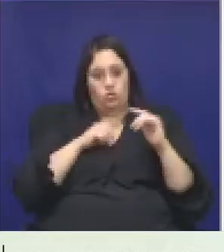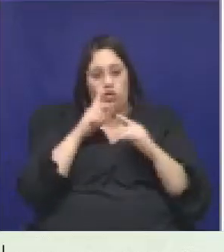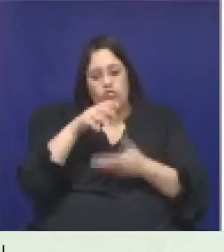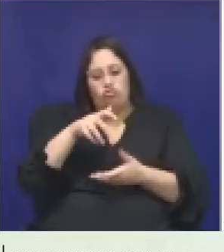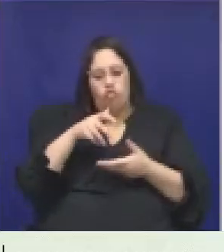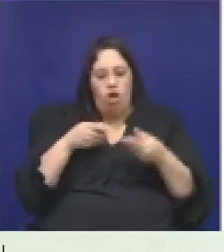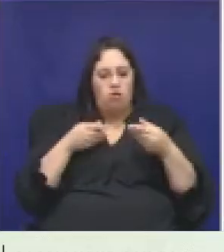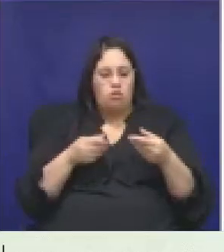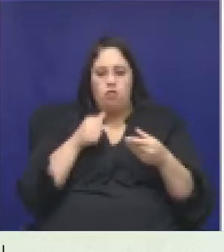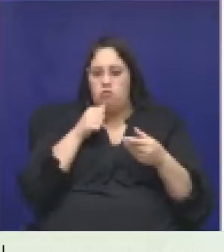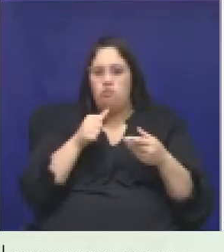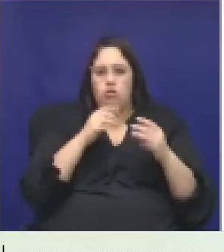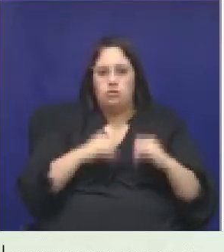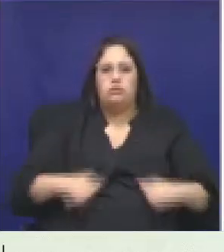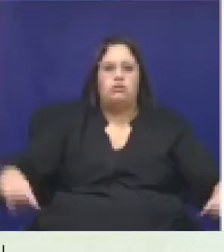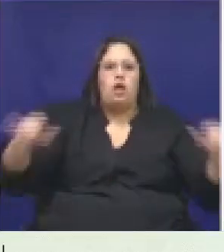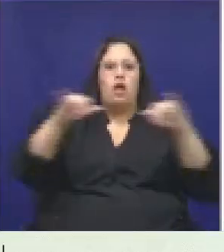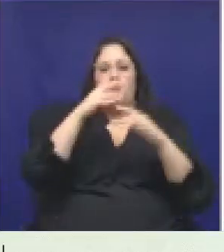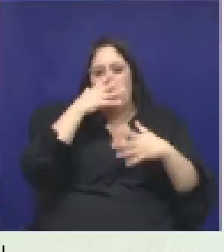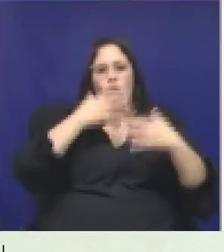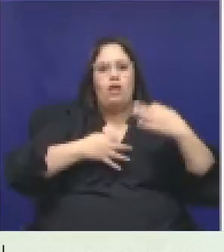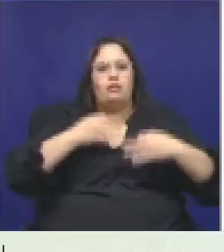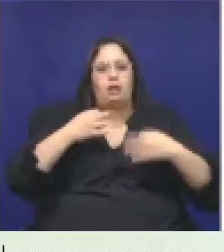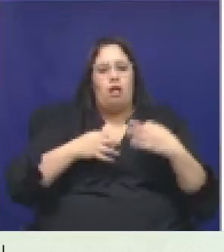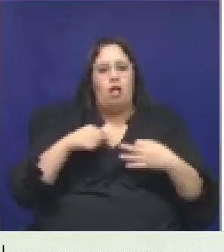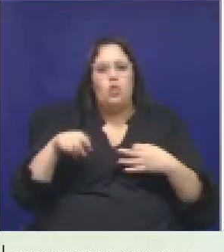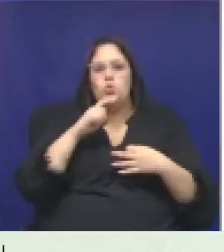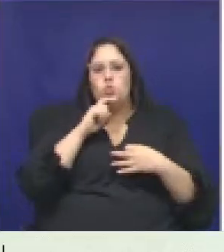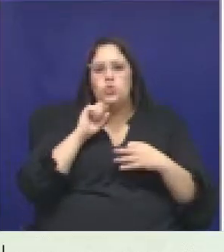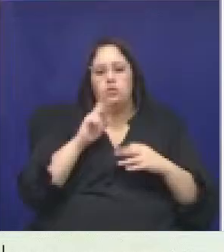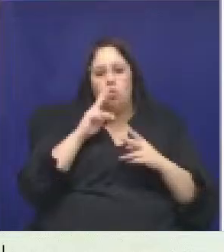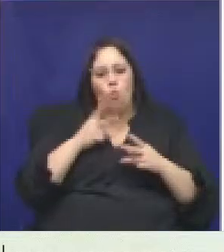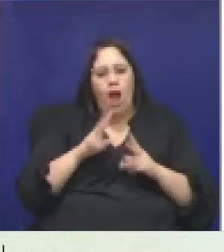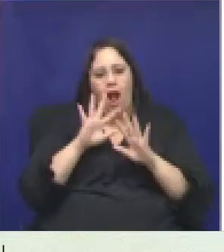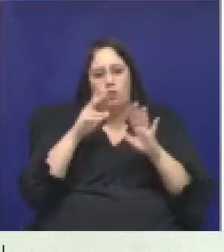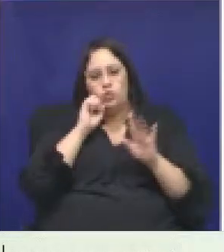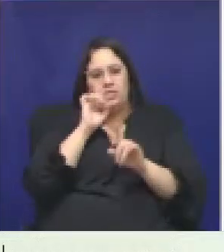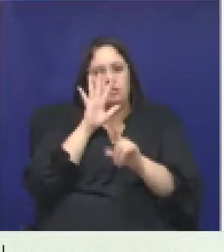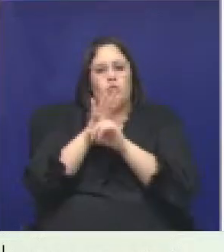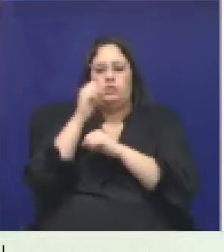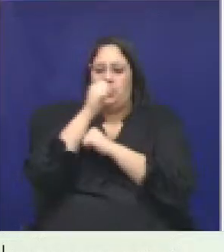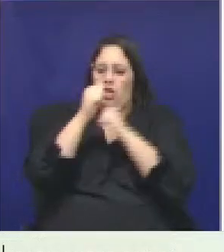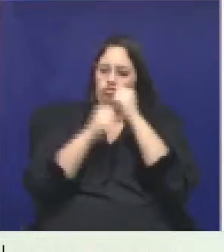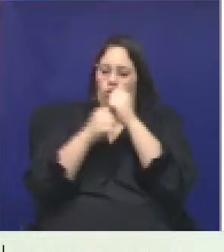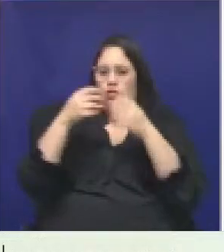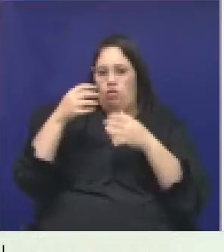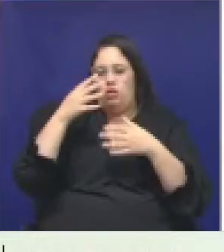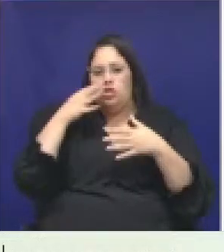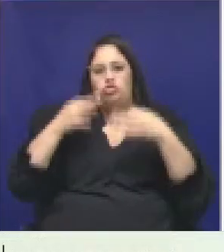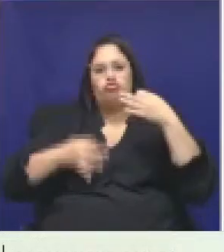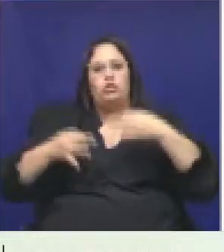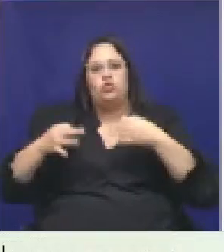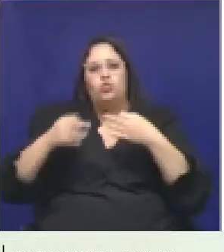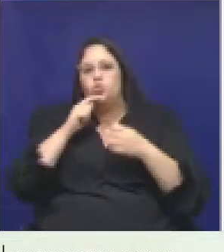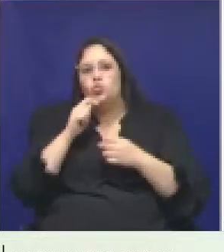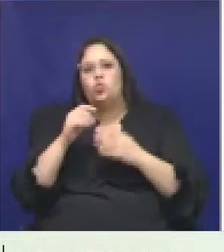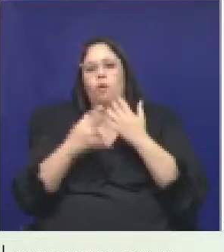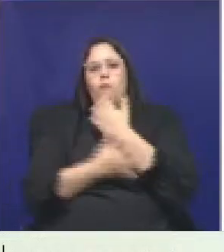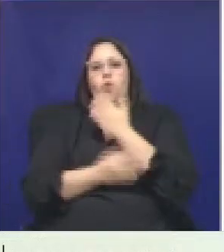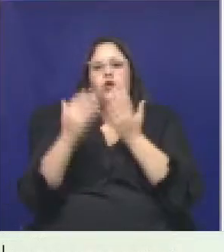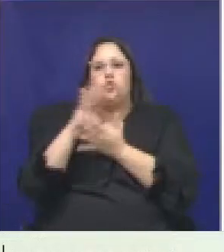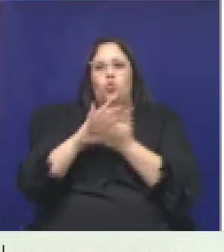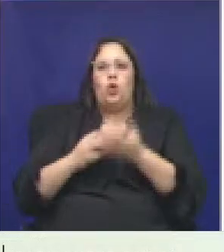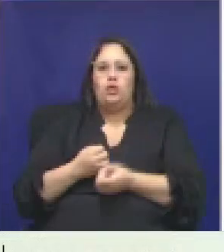is not neutral, it is political. It must be used as a weapon to expose structural injustice, to tell the truth of the poor